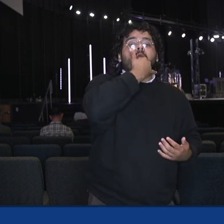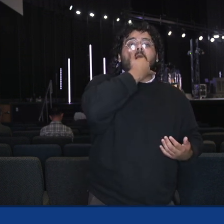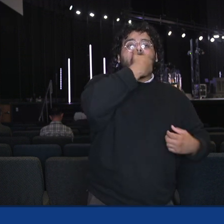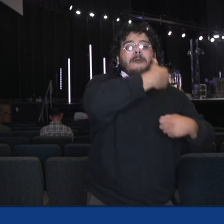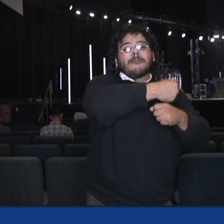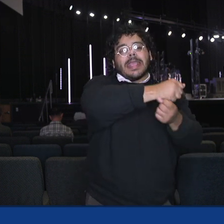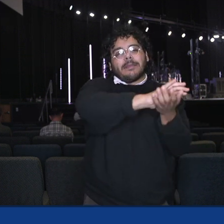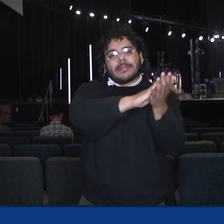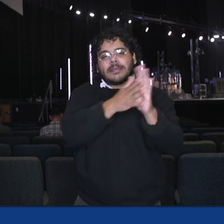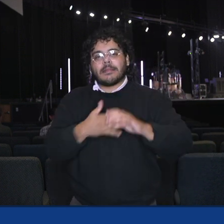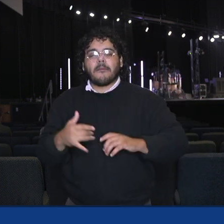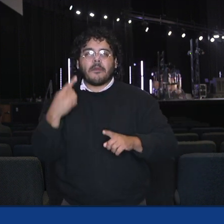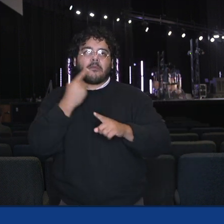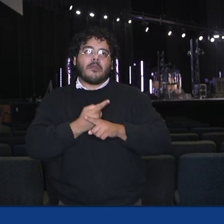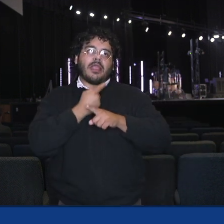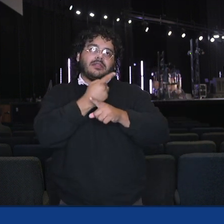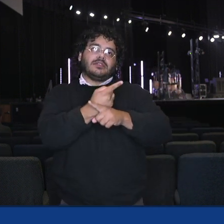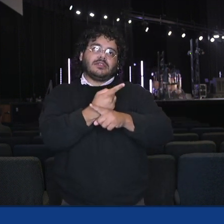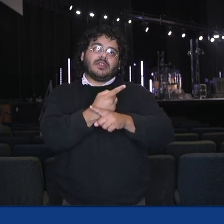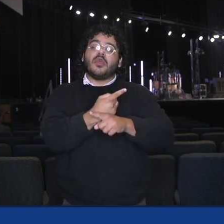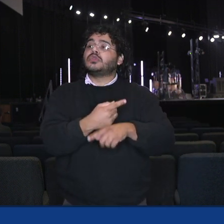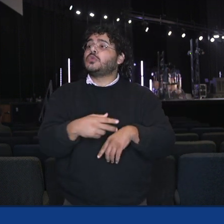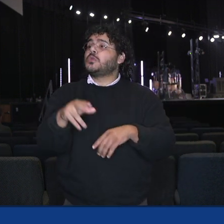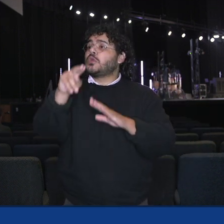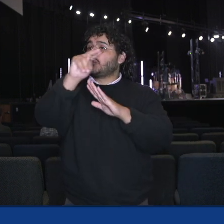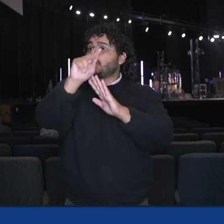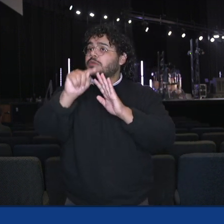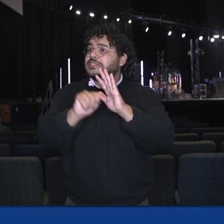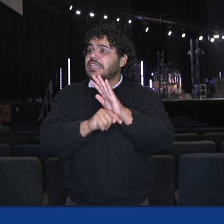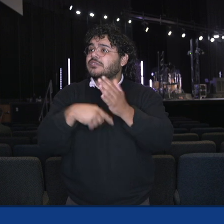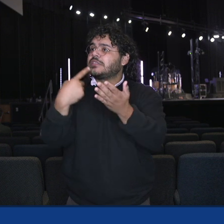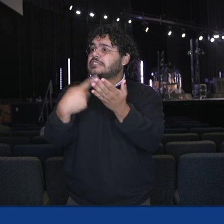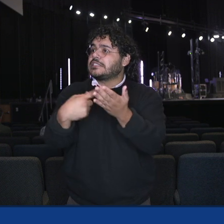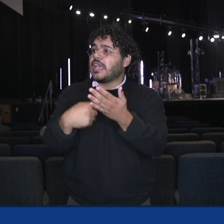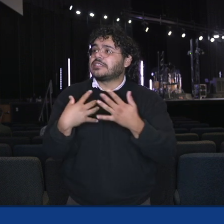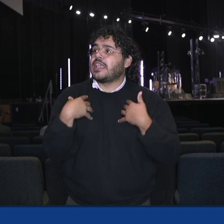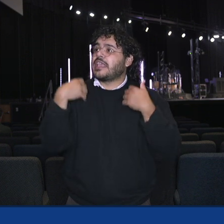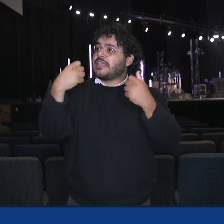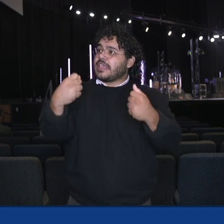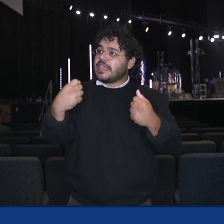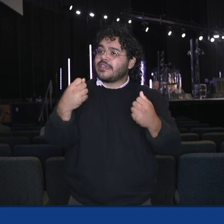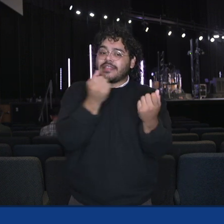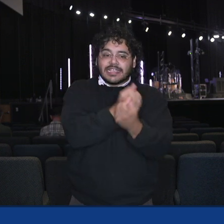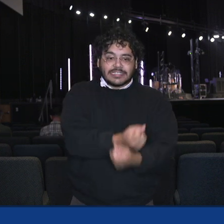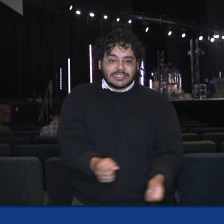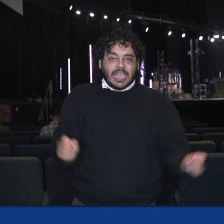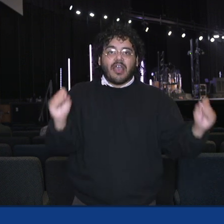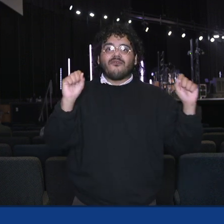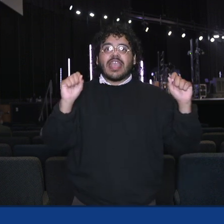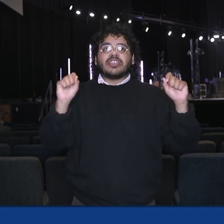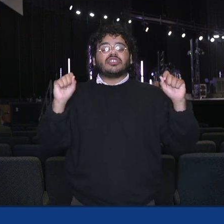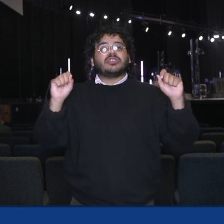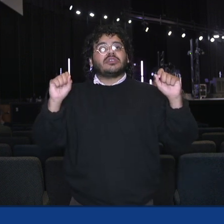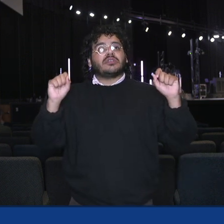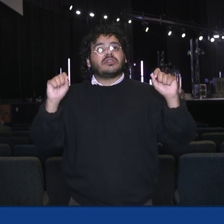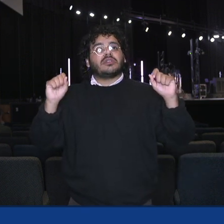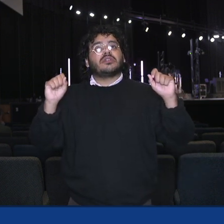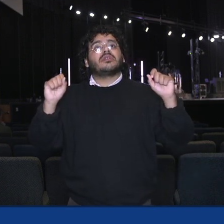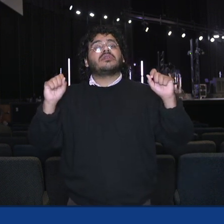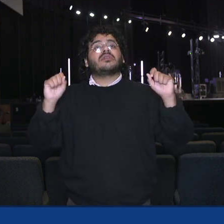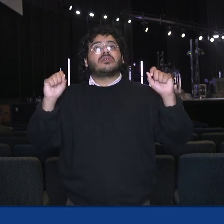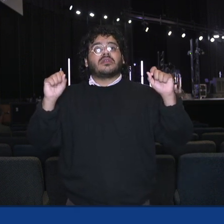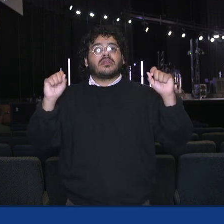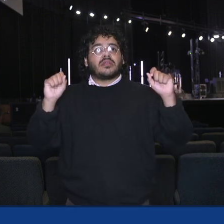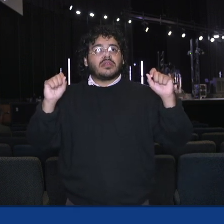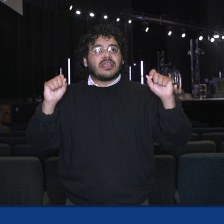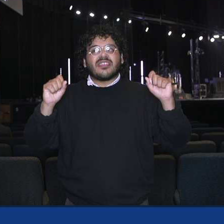So when the New Testament talks about healing and about salvation and about deliverance, the Greek word that